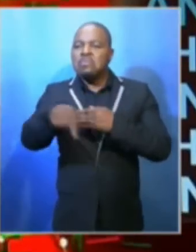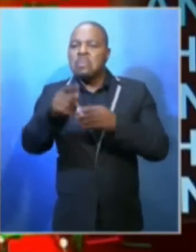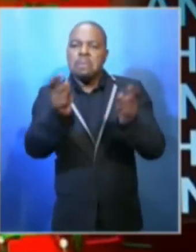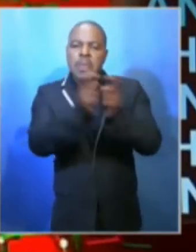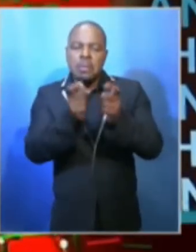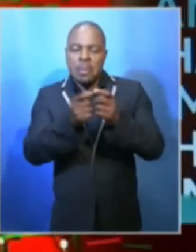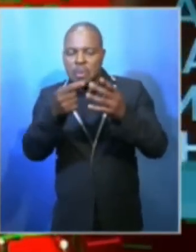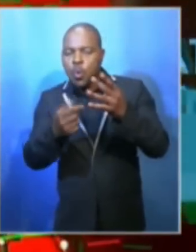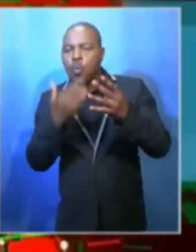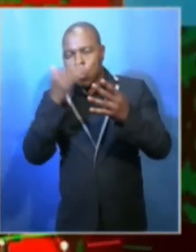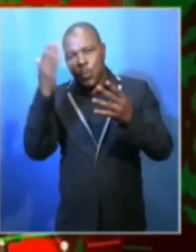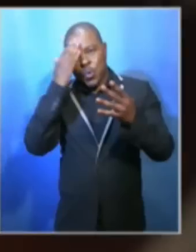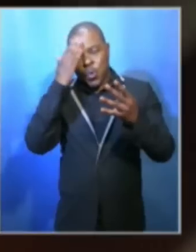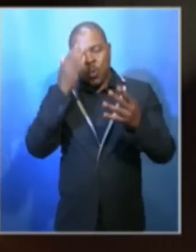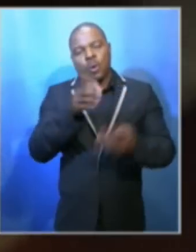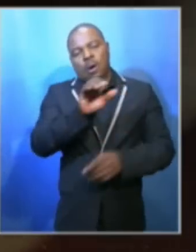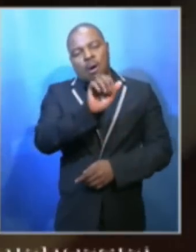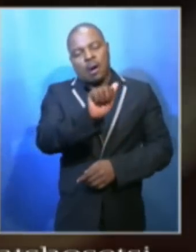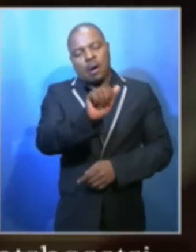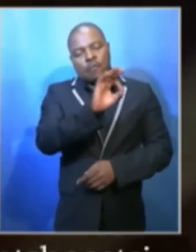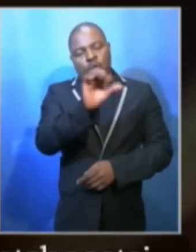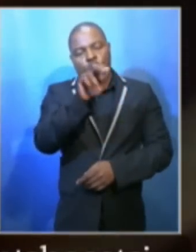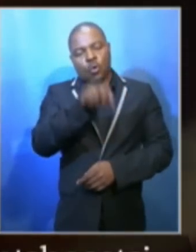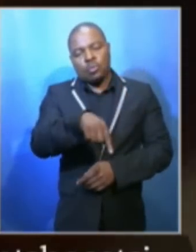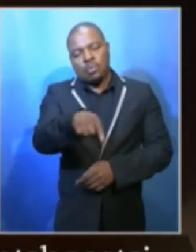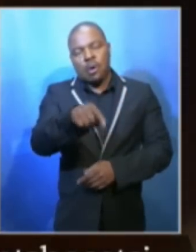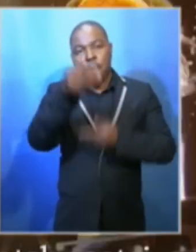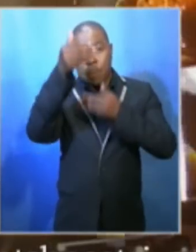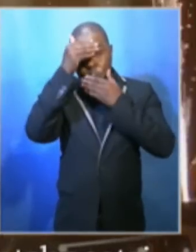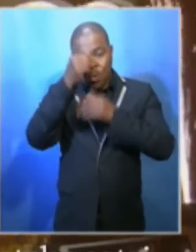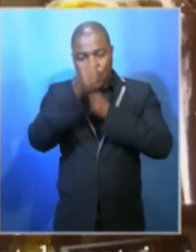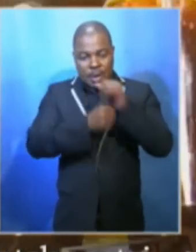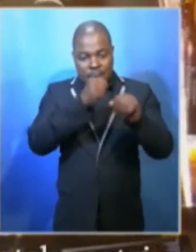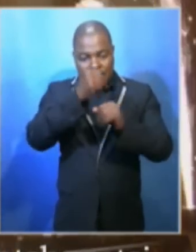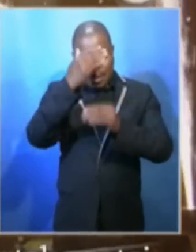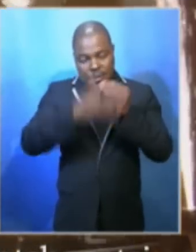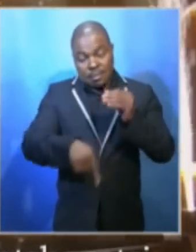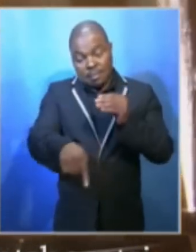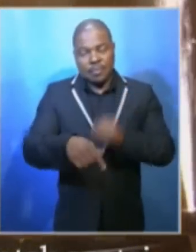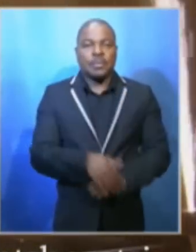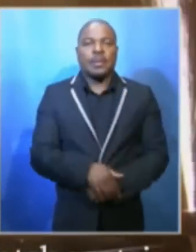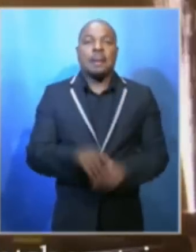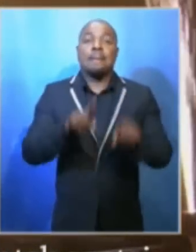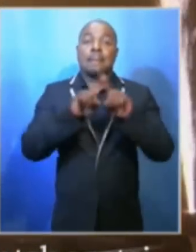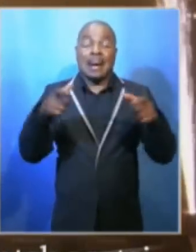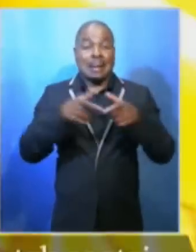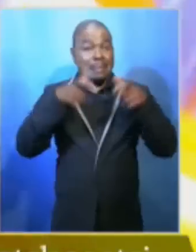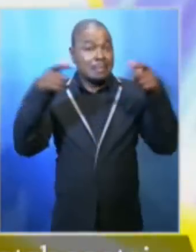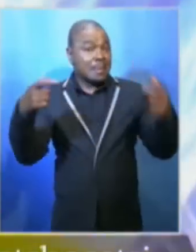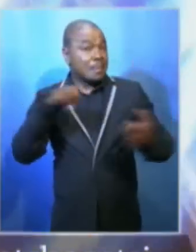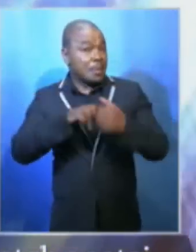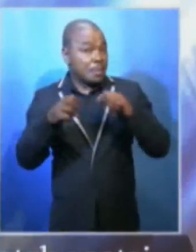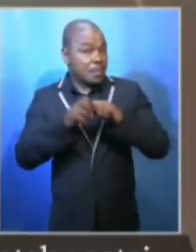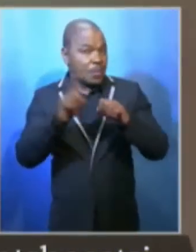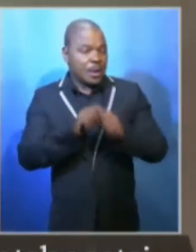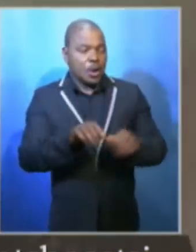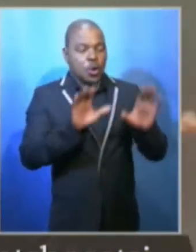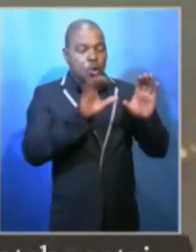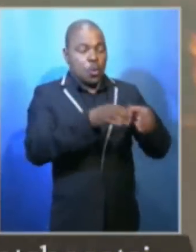of Nations ka Morocco mo mafelelong a ngwaga wo. Bothata bjo bogolo mo go Group B e tlo ba naga